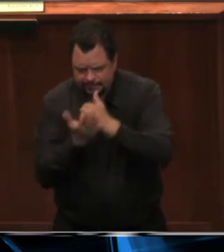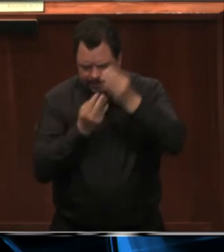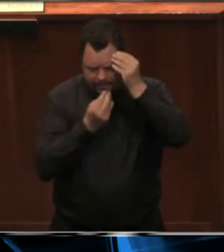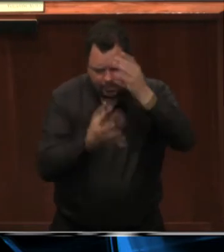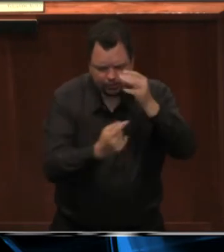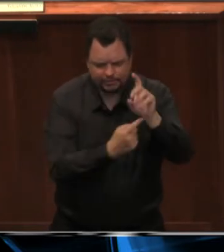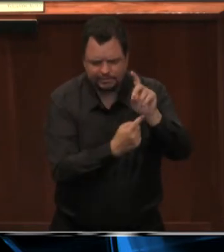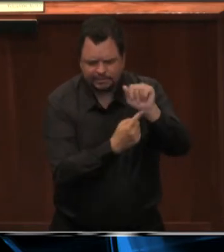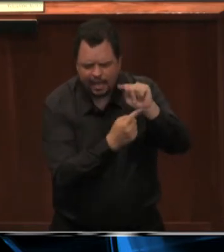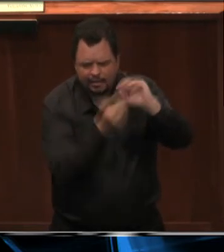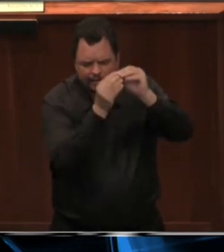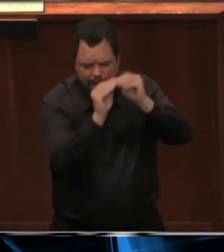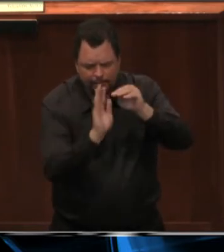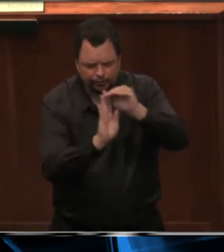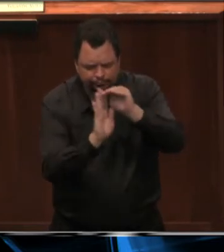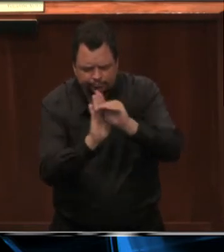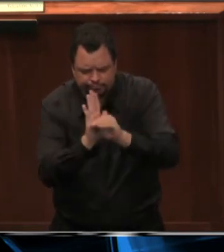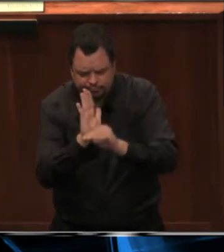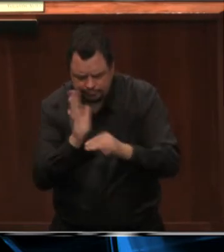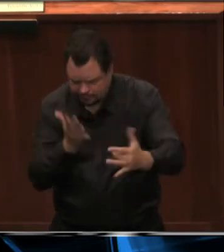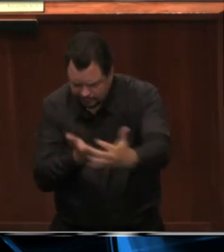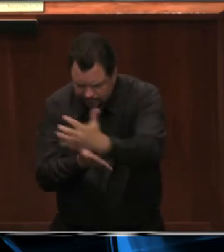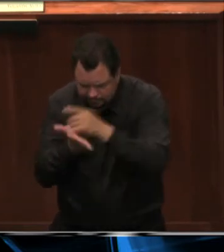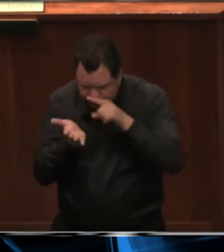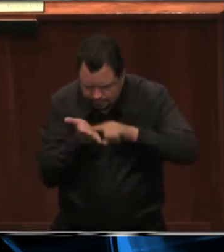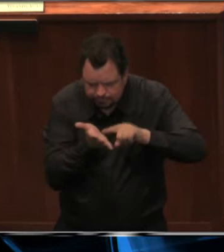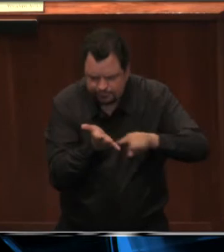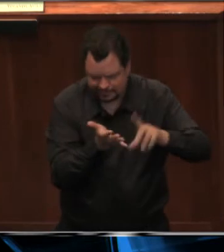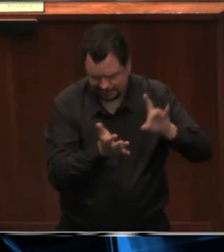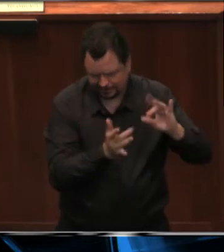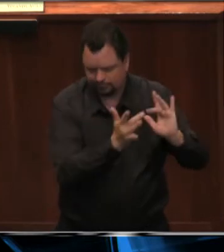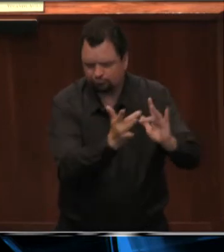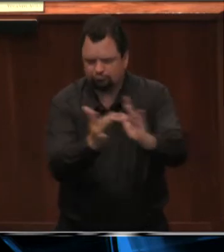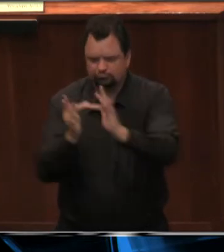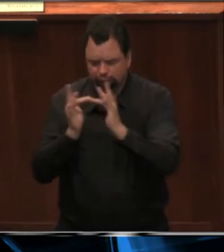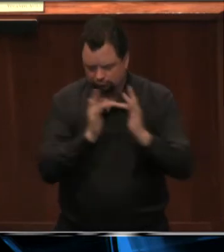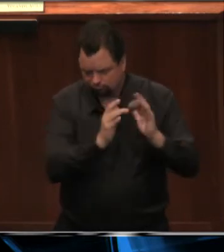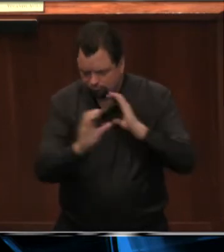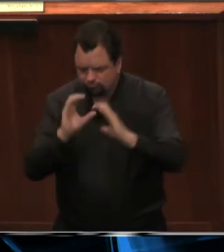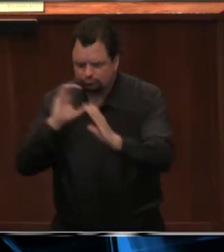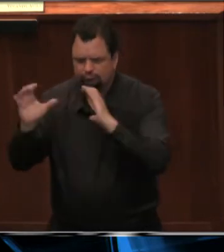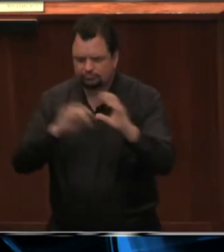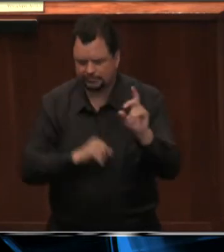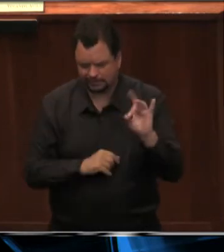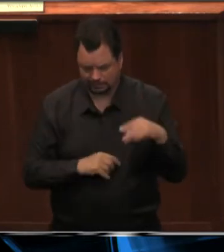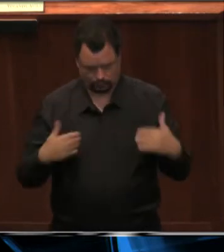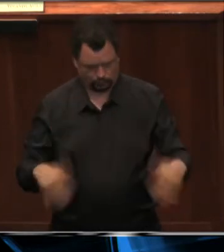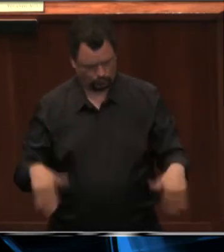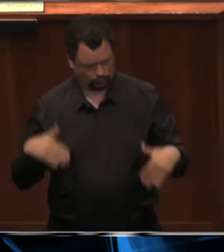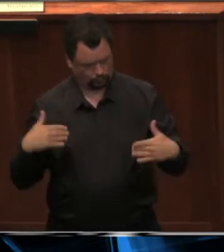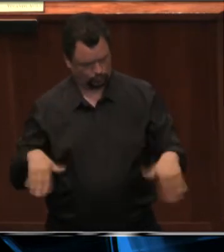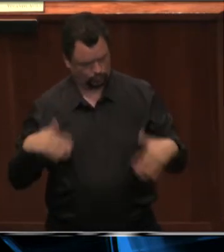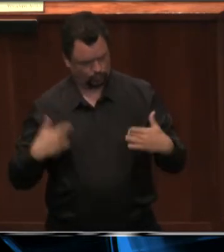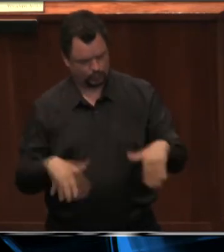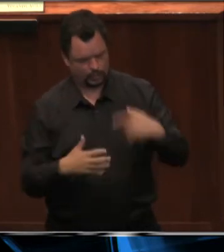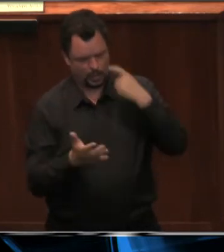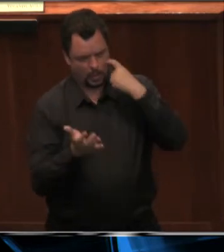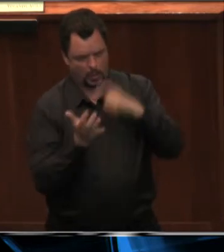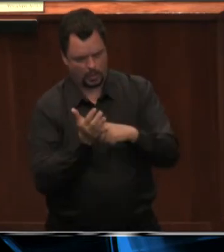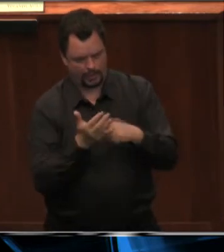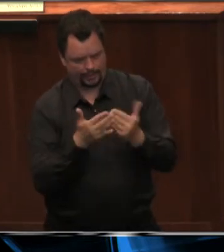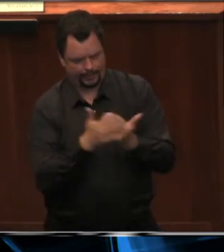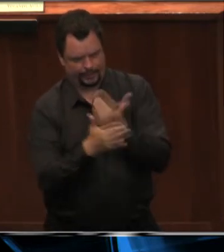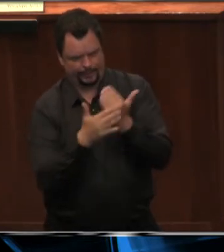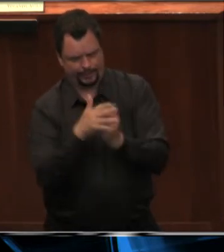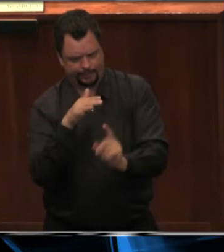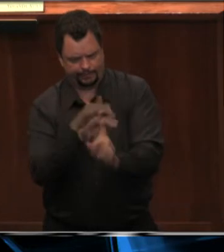Kelly, others have led that effort. And I would say there is remarkable new transparency and